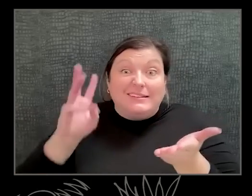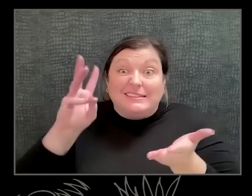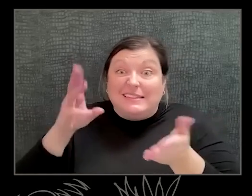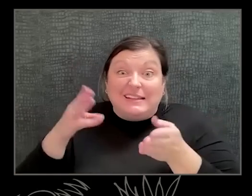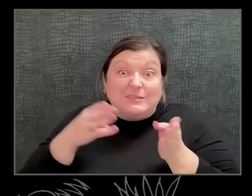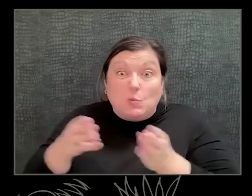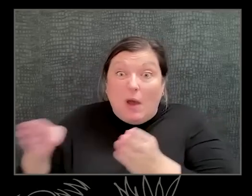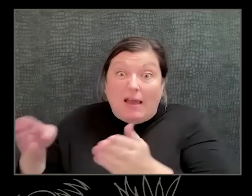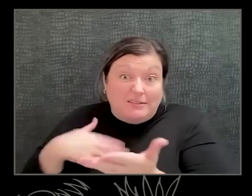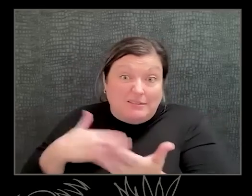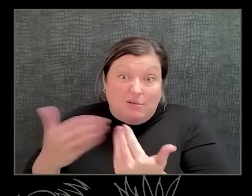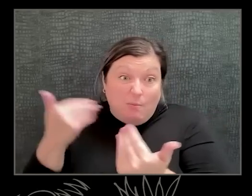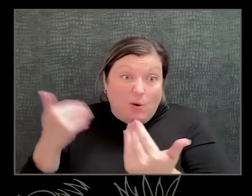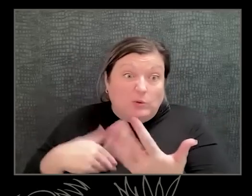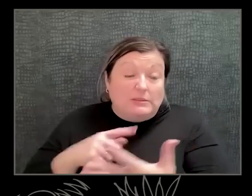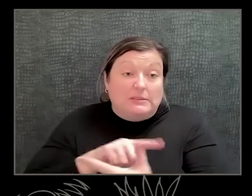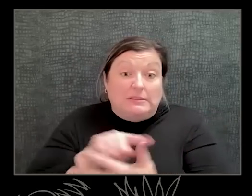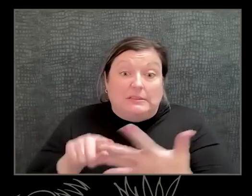Pain.